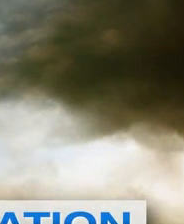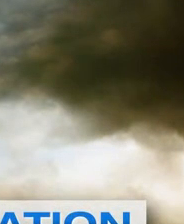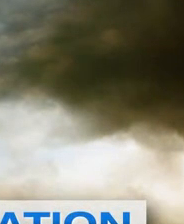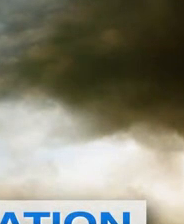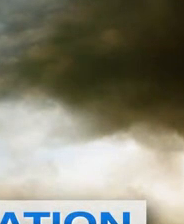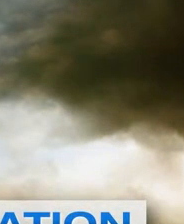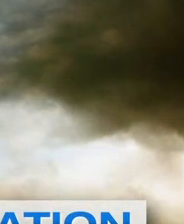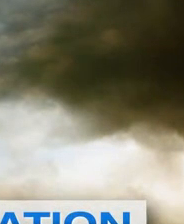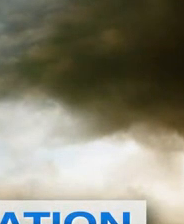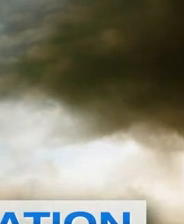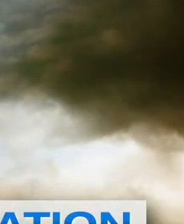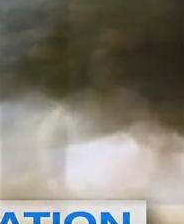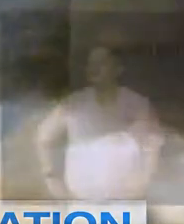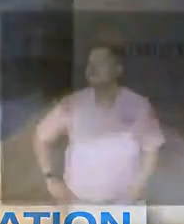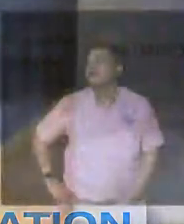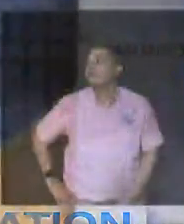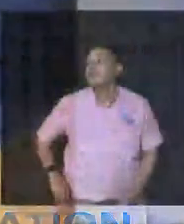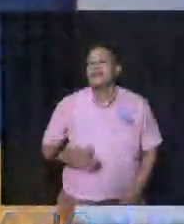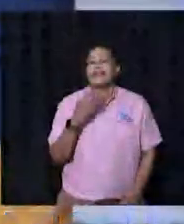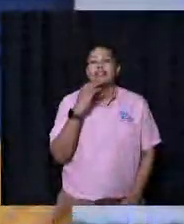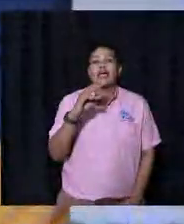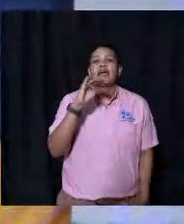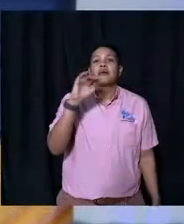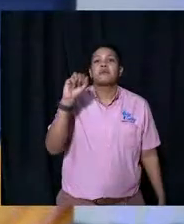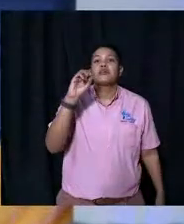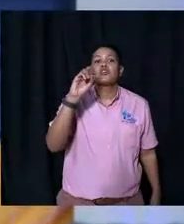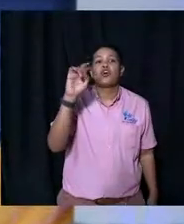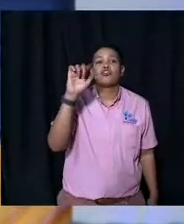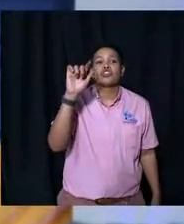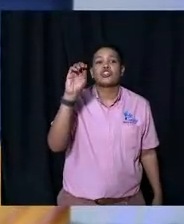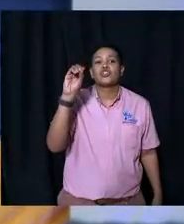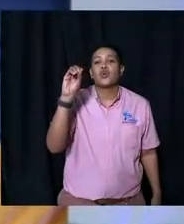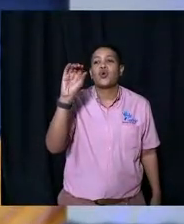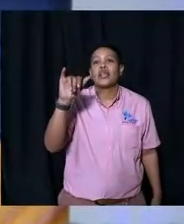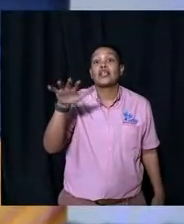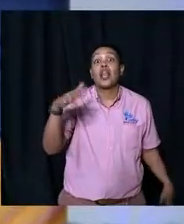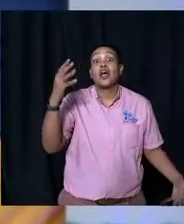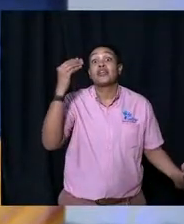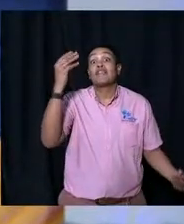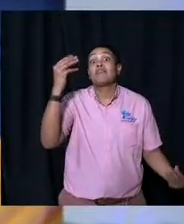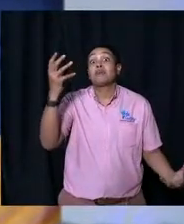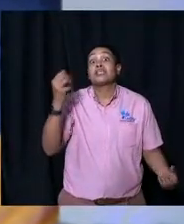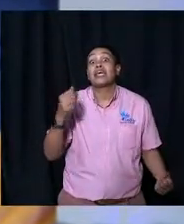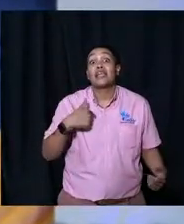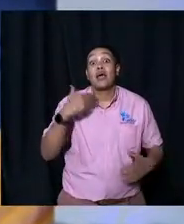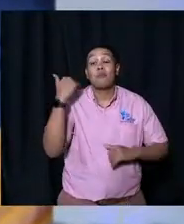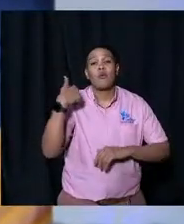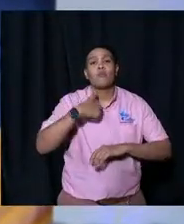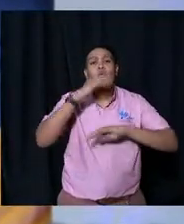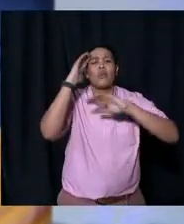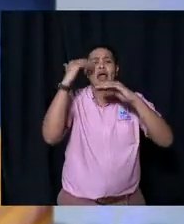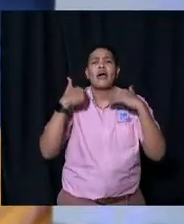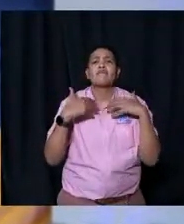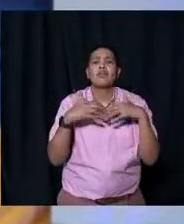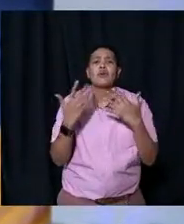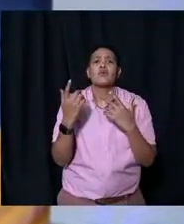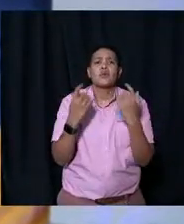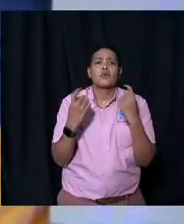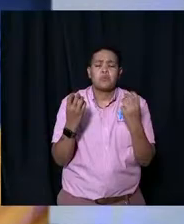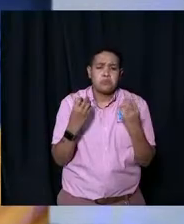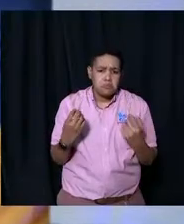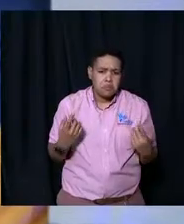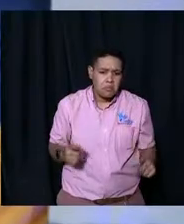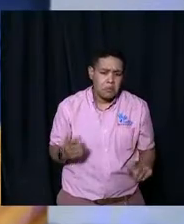Thank you, Ms. Origio. That was a lot of information, and I'm hoping we'll have quite a bit of